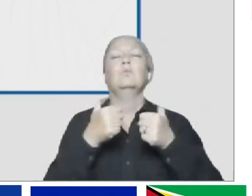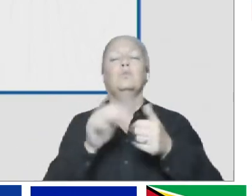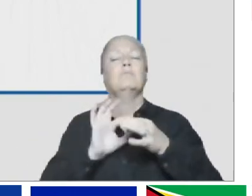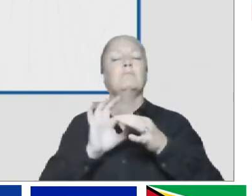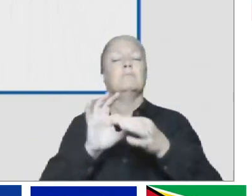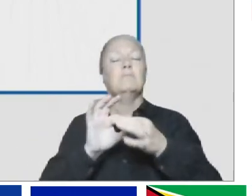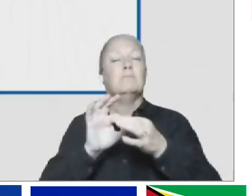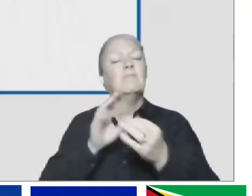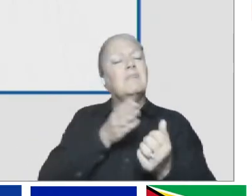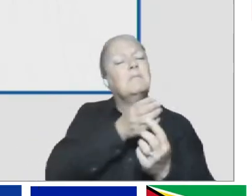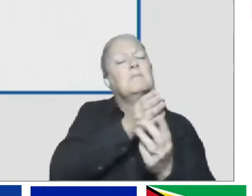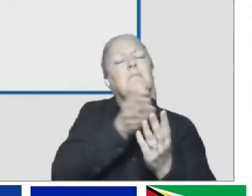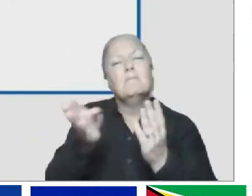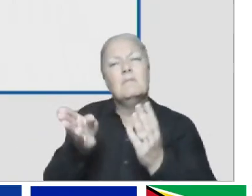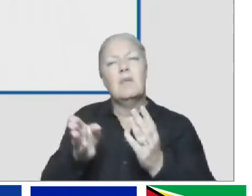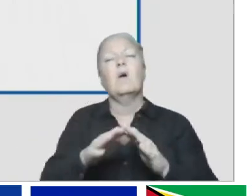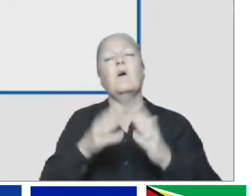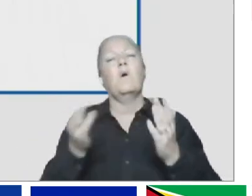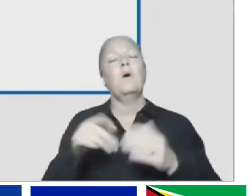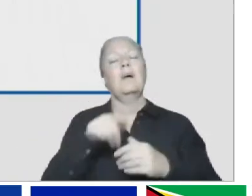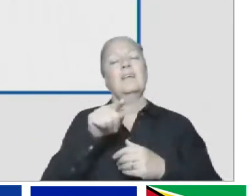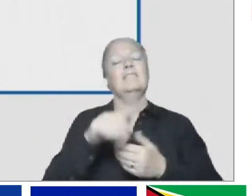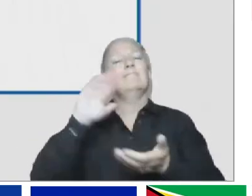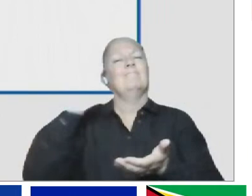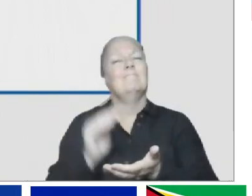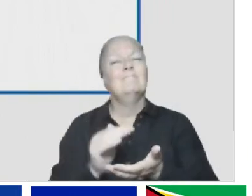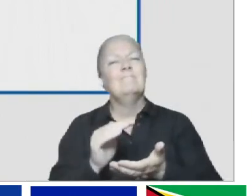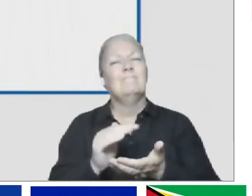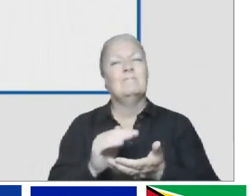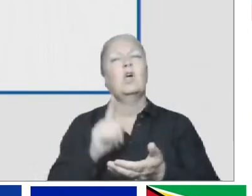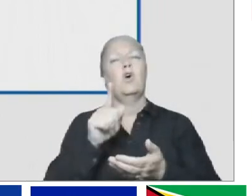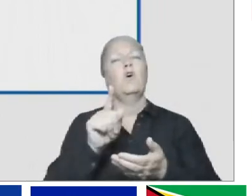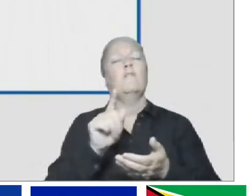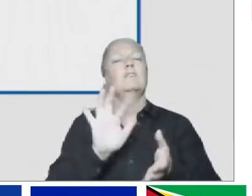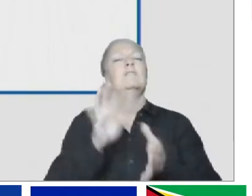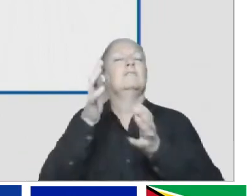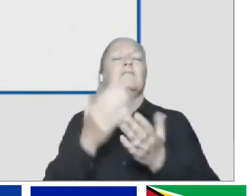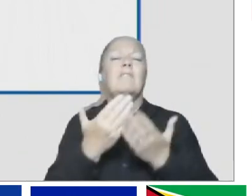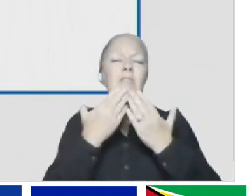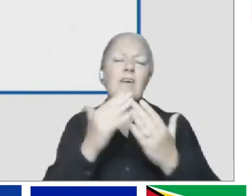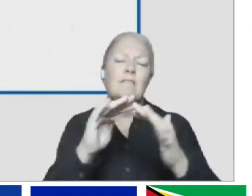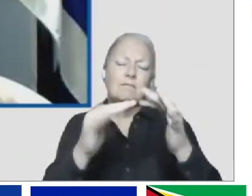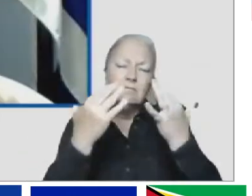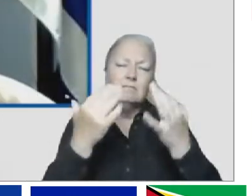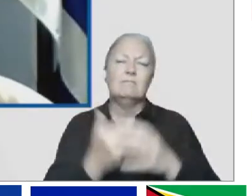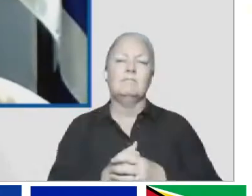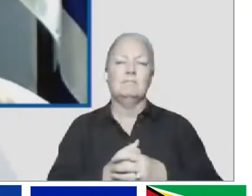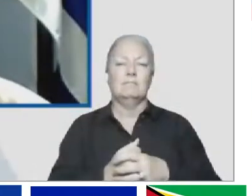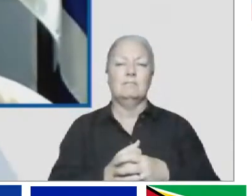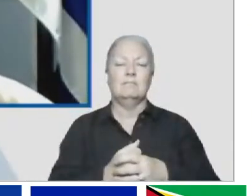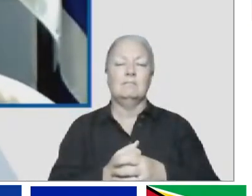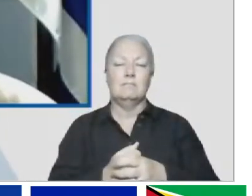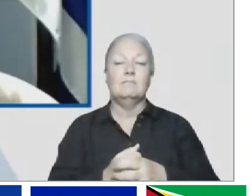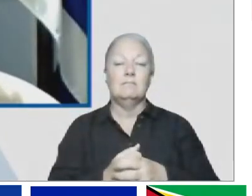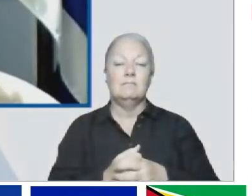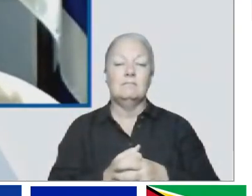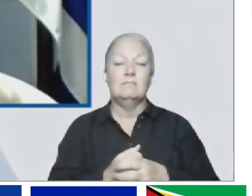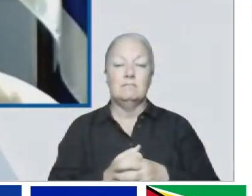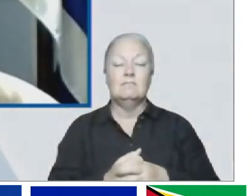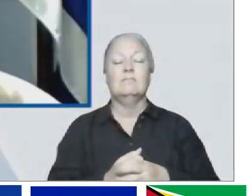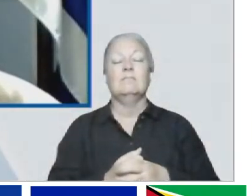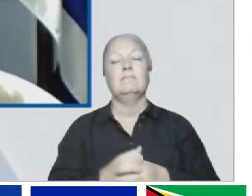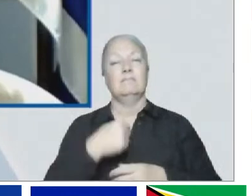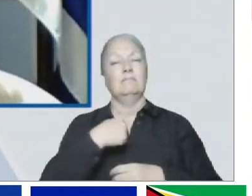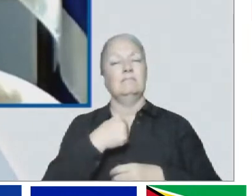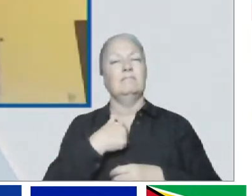minimization. Thank you so much for your kind of attention. Hopefully we were very concrete. This is just the summary